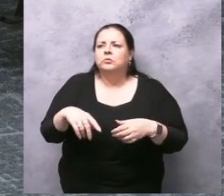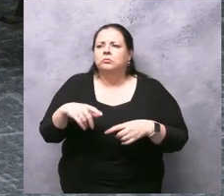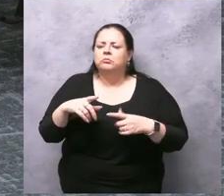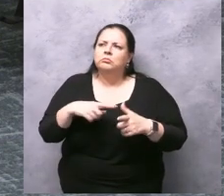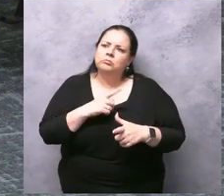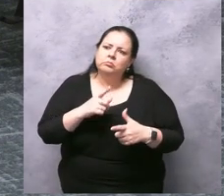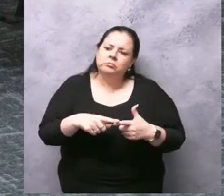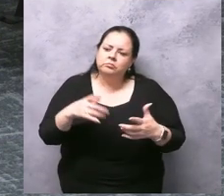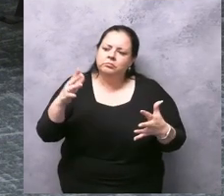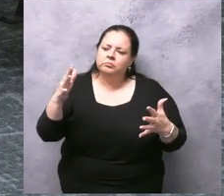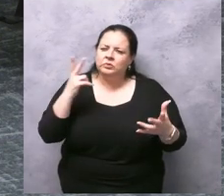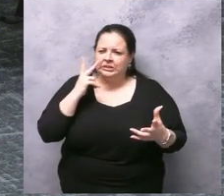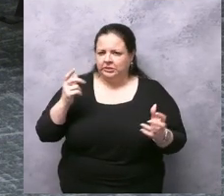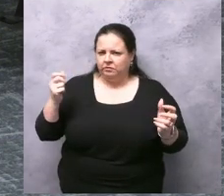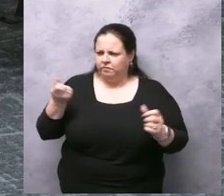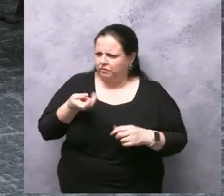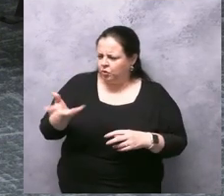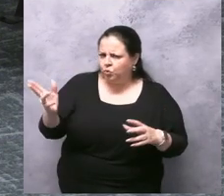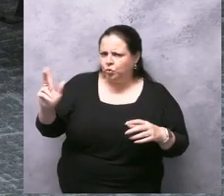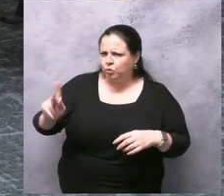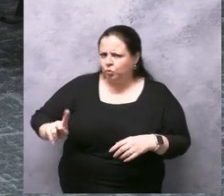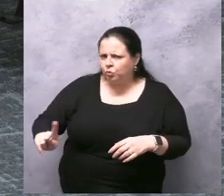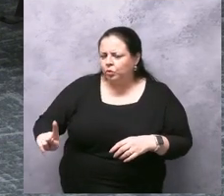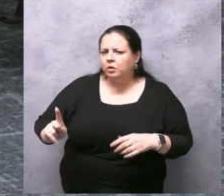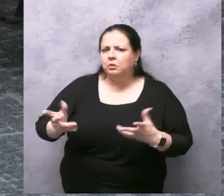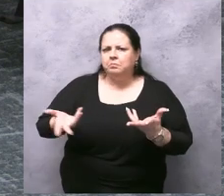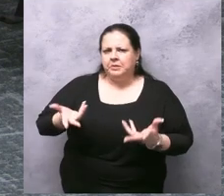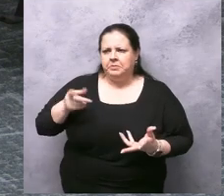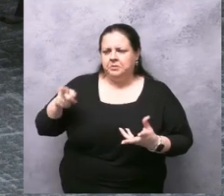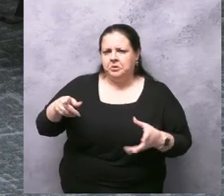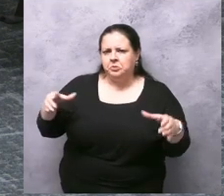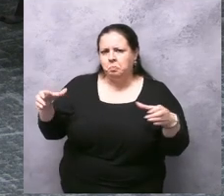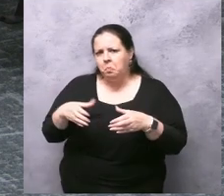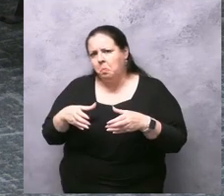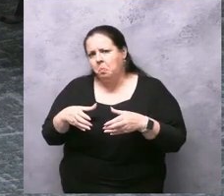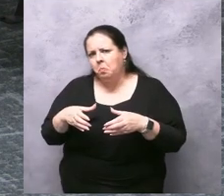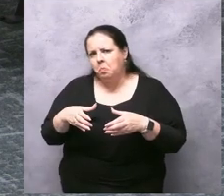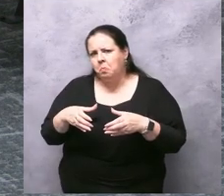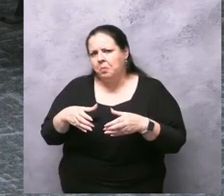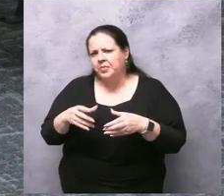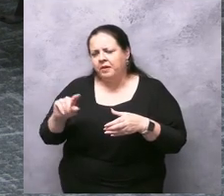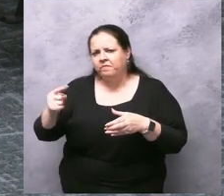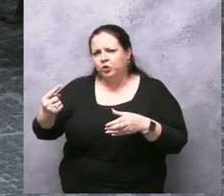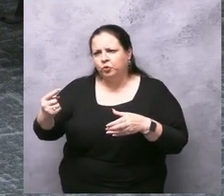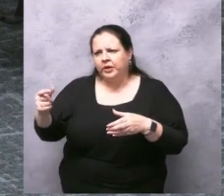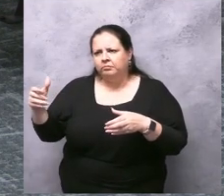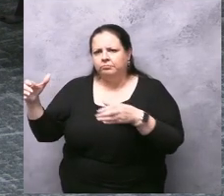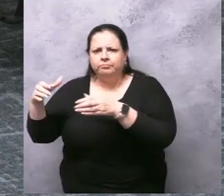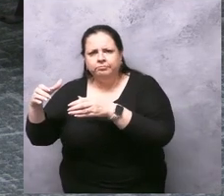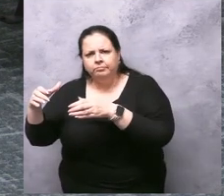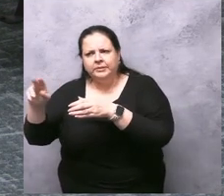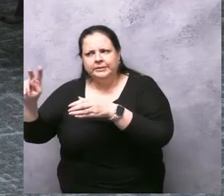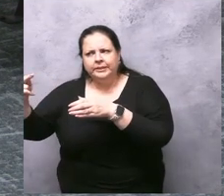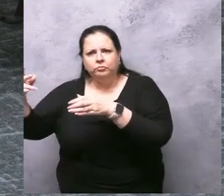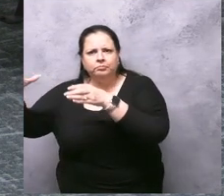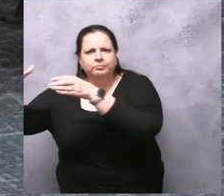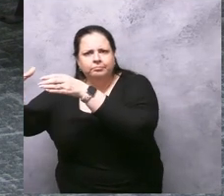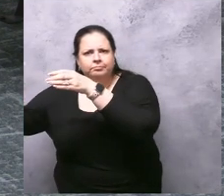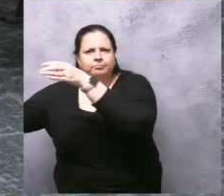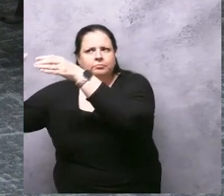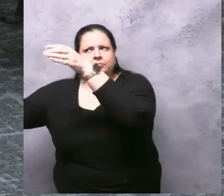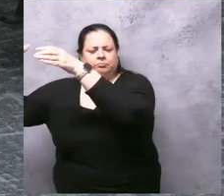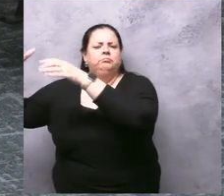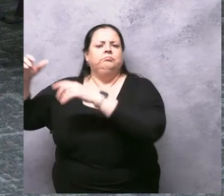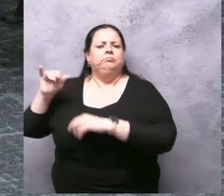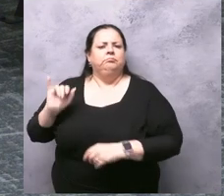fewer kindergartners. So maybe the kindergarten class is a little bit smaller than the first grade class, is a little bit smaller than the second grade class. Then